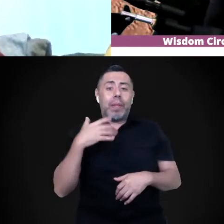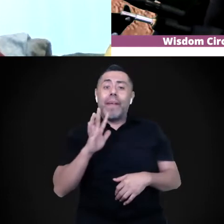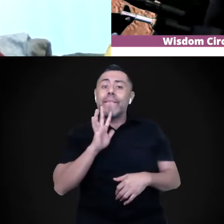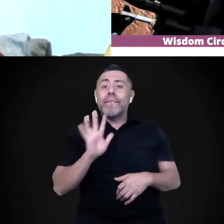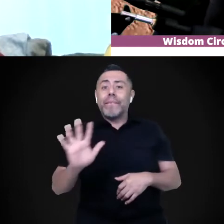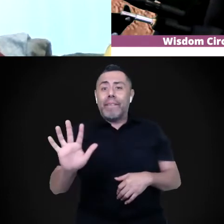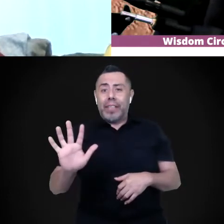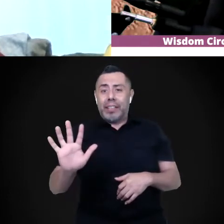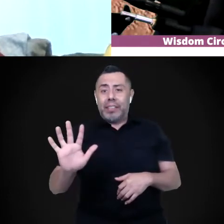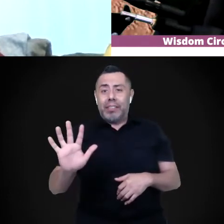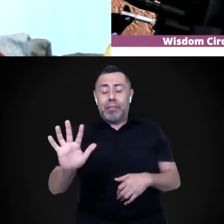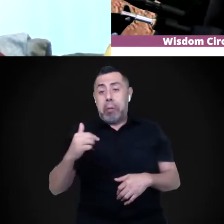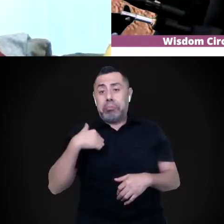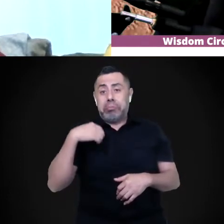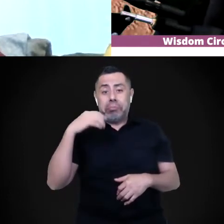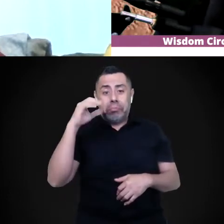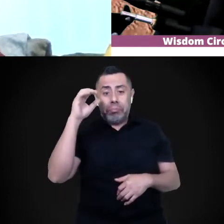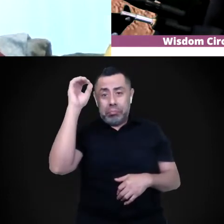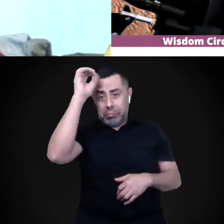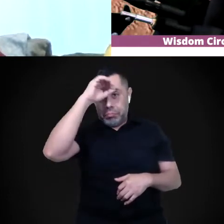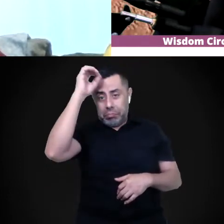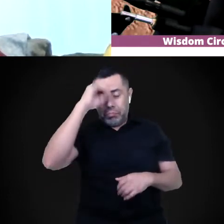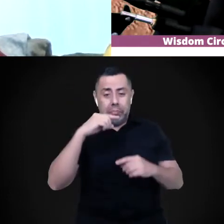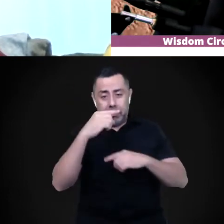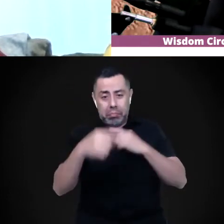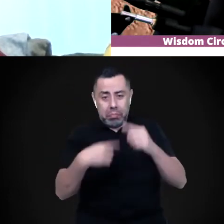thing about Bilagona.